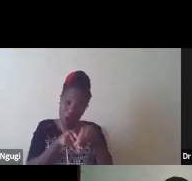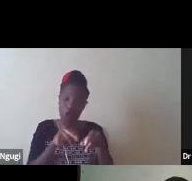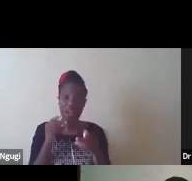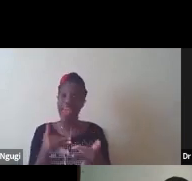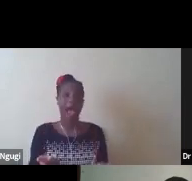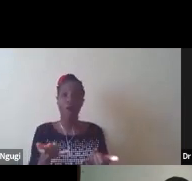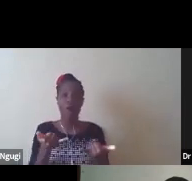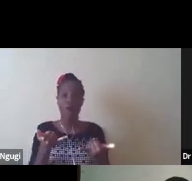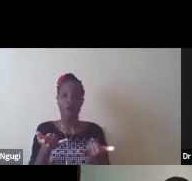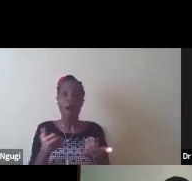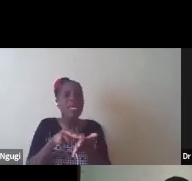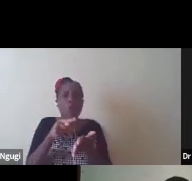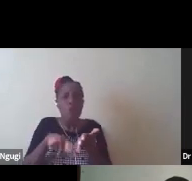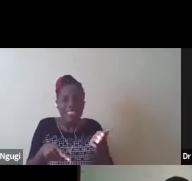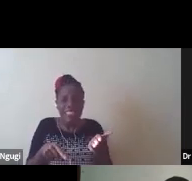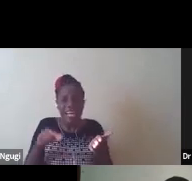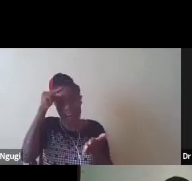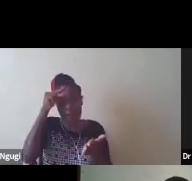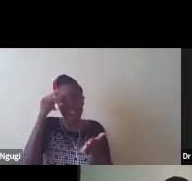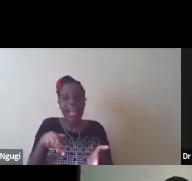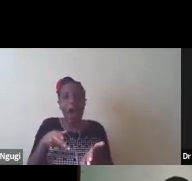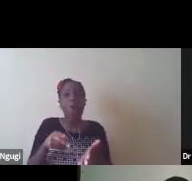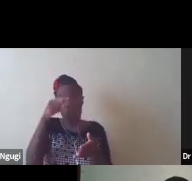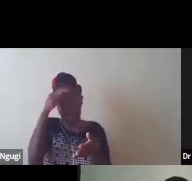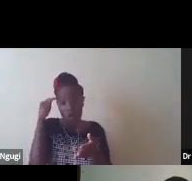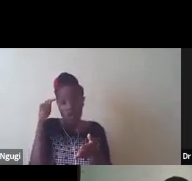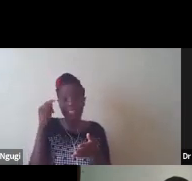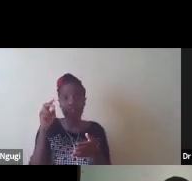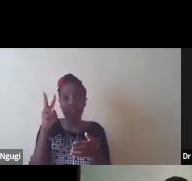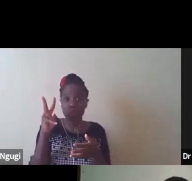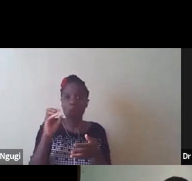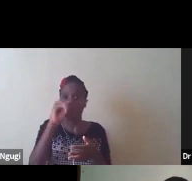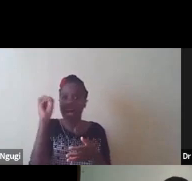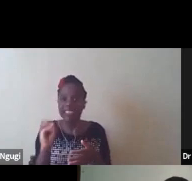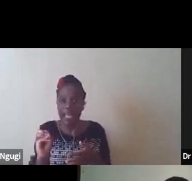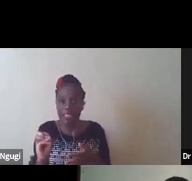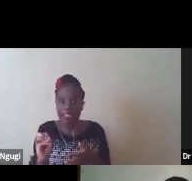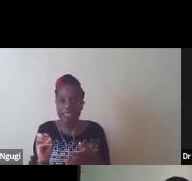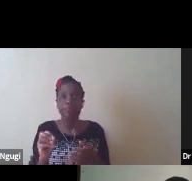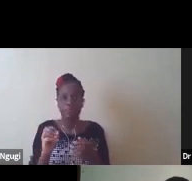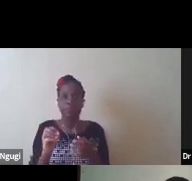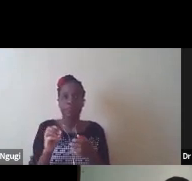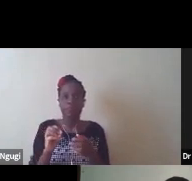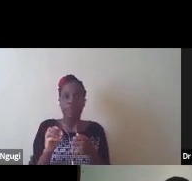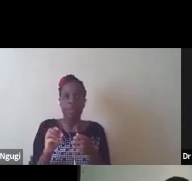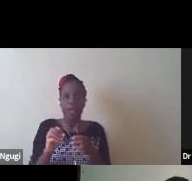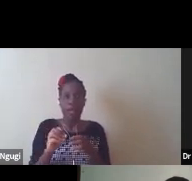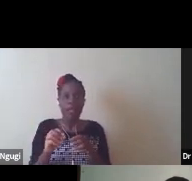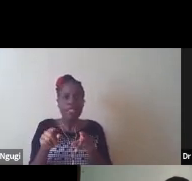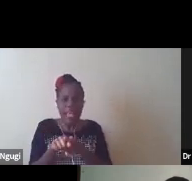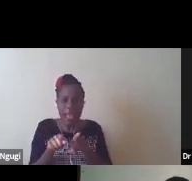so let's say about 98% compliant. So because of the 2%, we wait, and the 98%, we don't go by